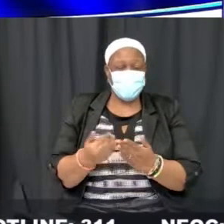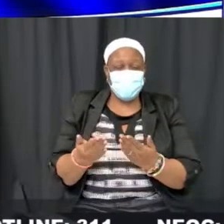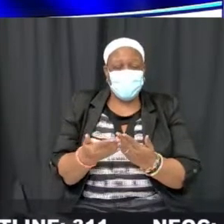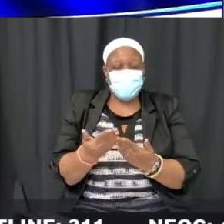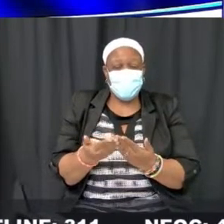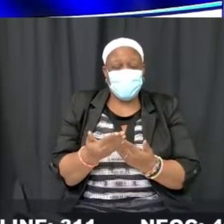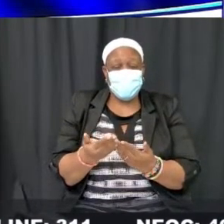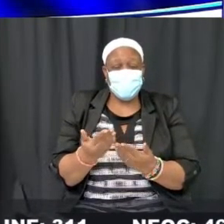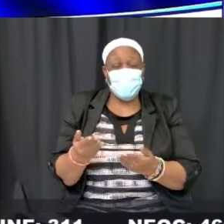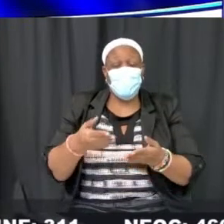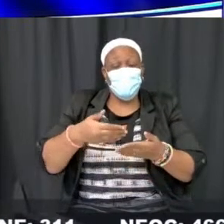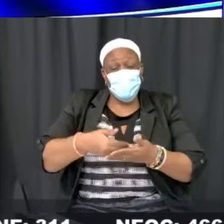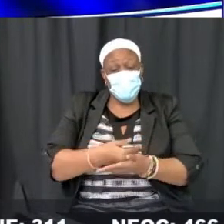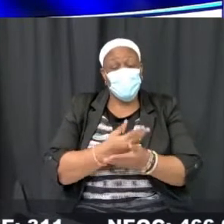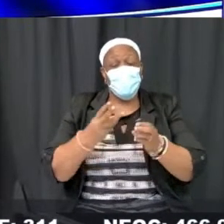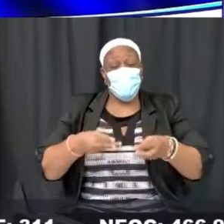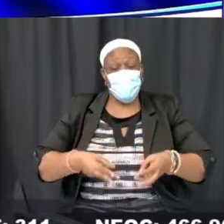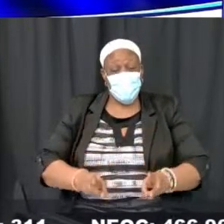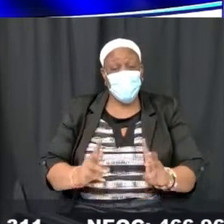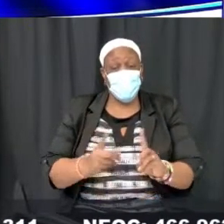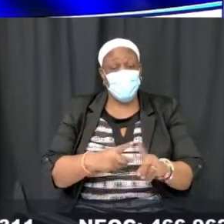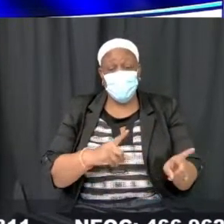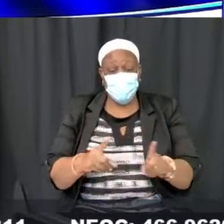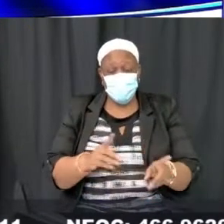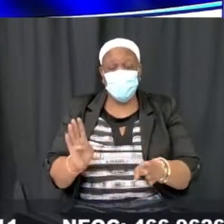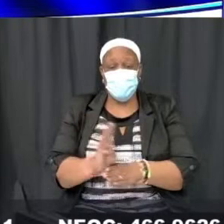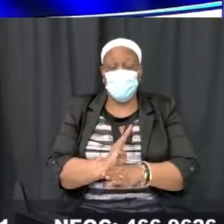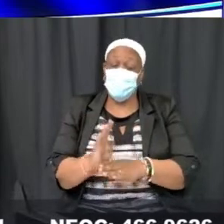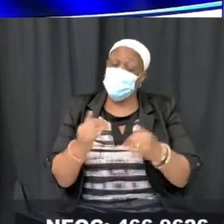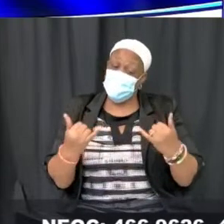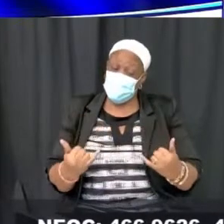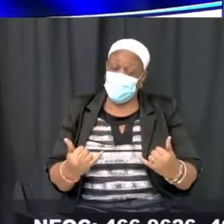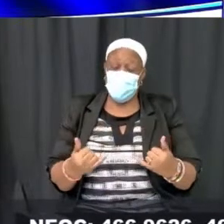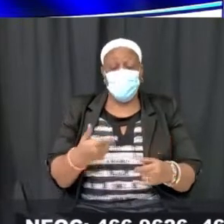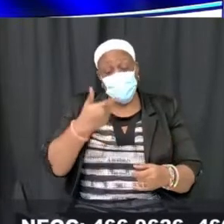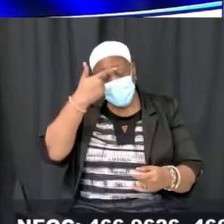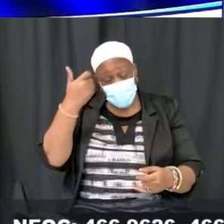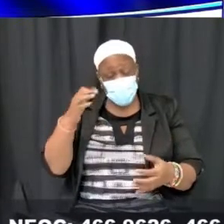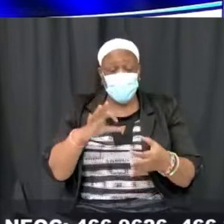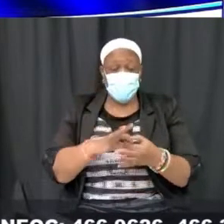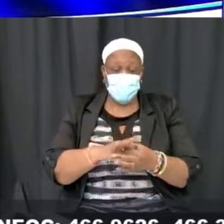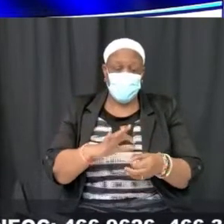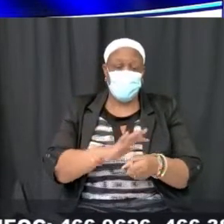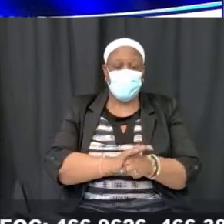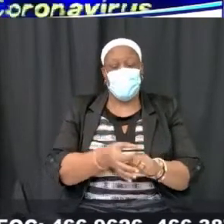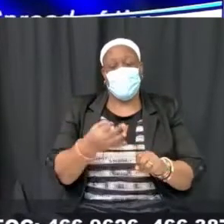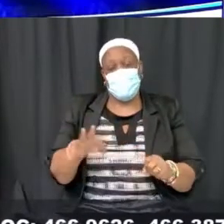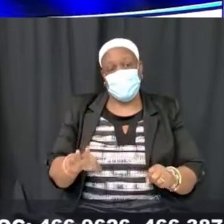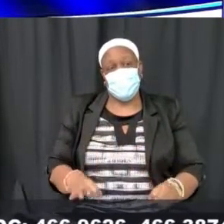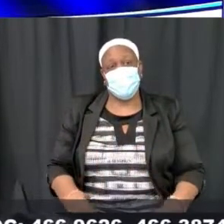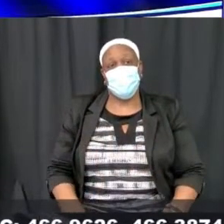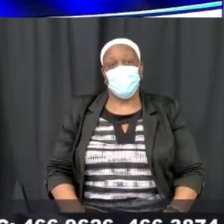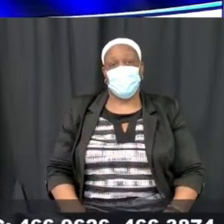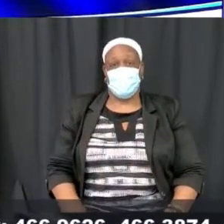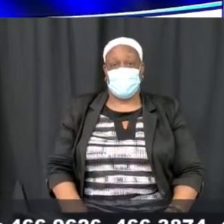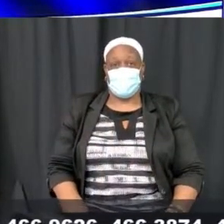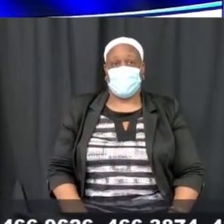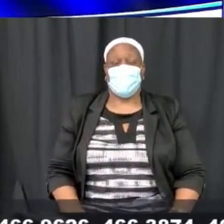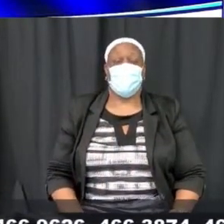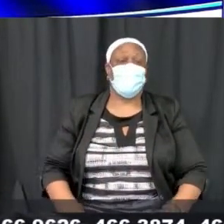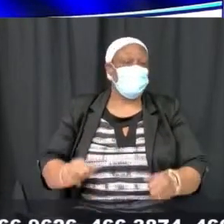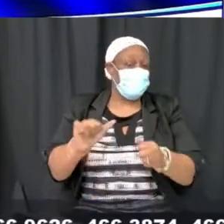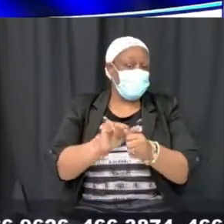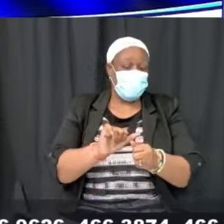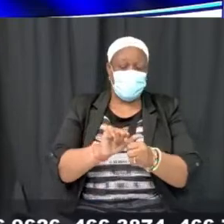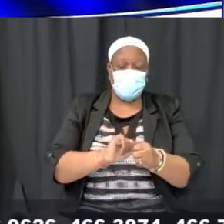business operating environment, as is the recording of your daily transactions and the